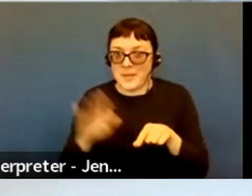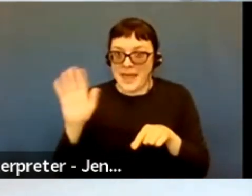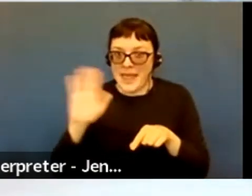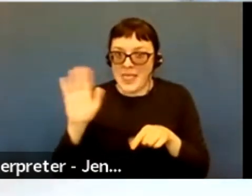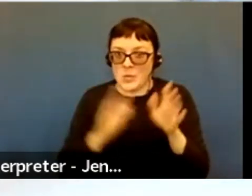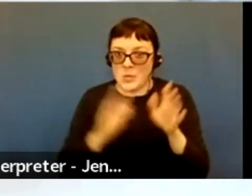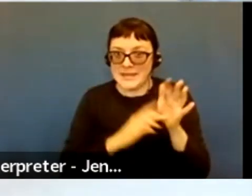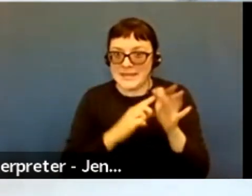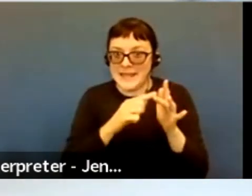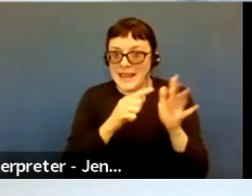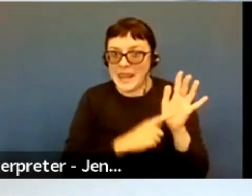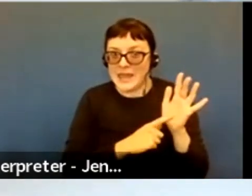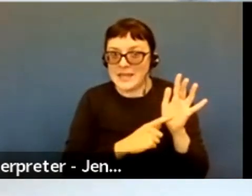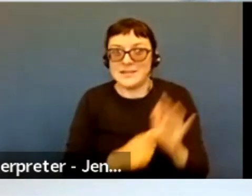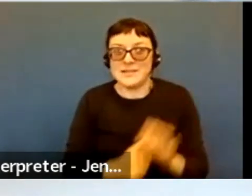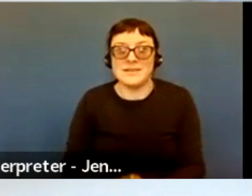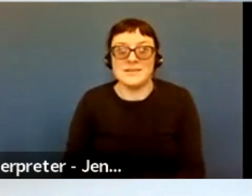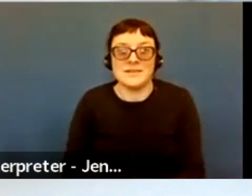Hi, Neil.